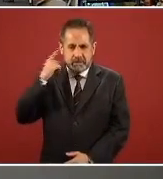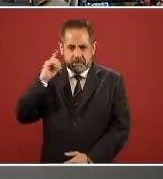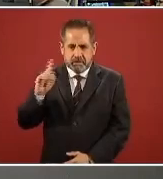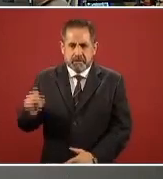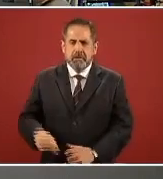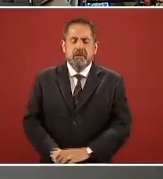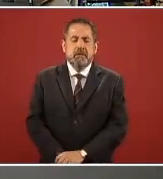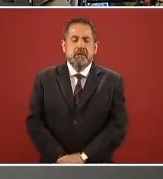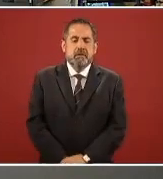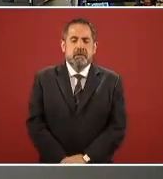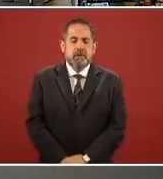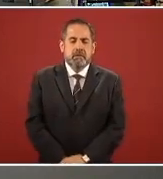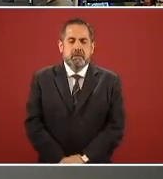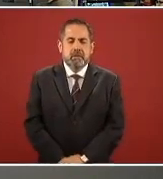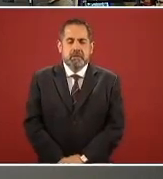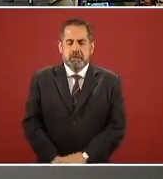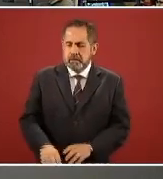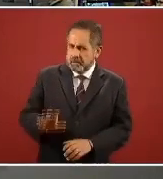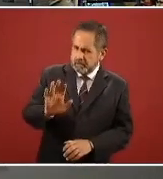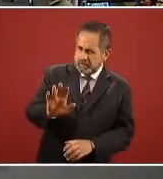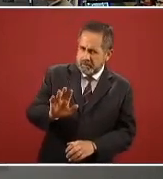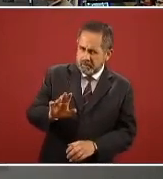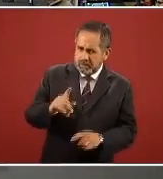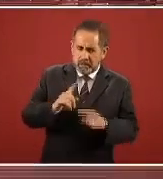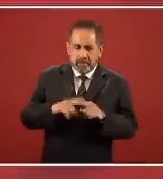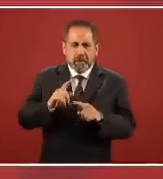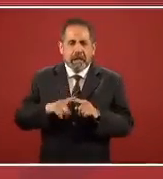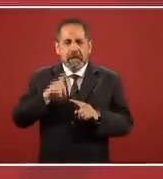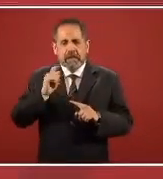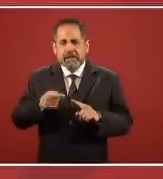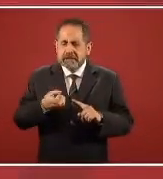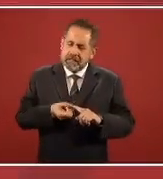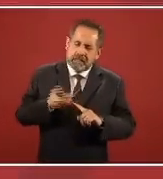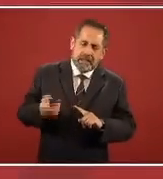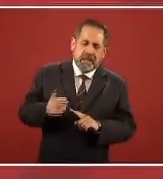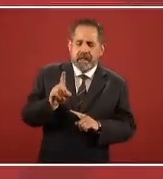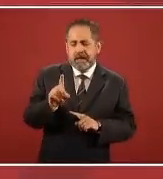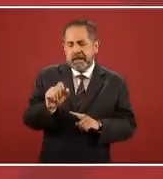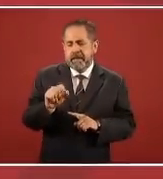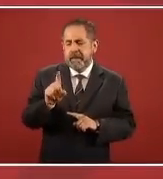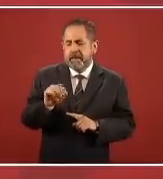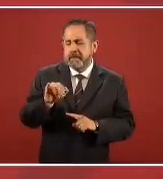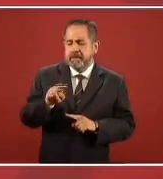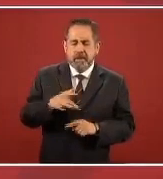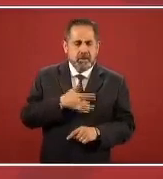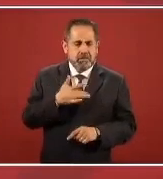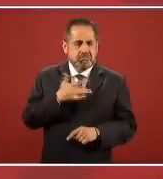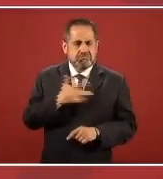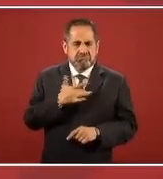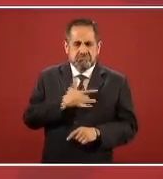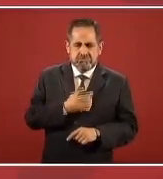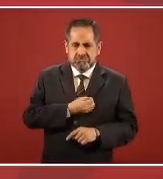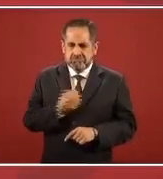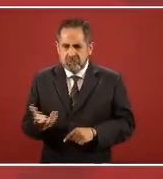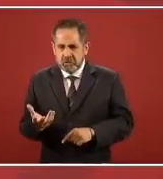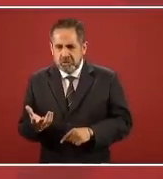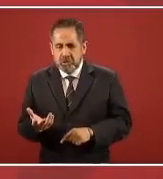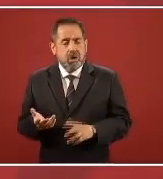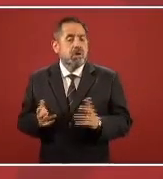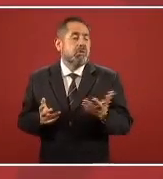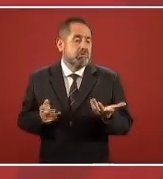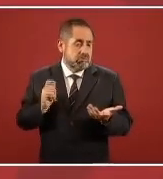Pero primero hay que ver qué es dádiva, si esto, sí, es una